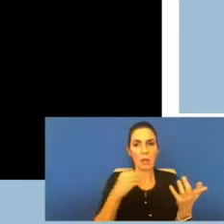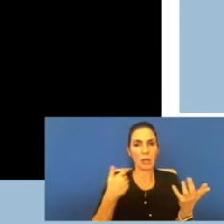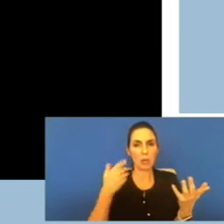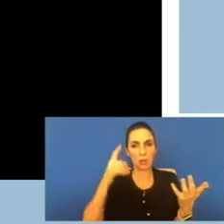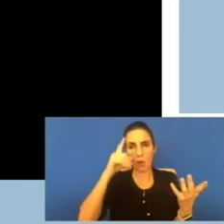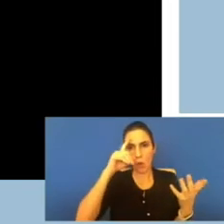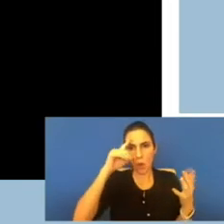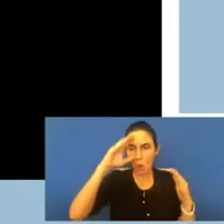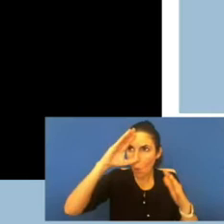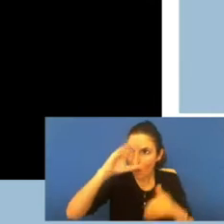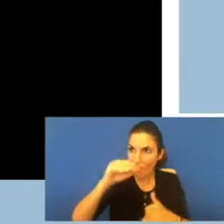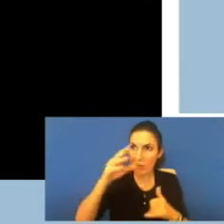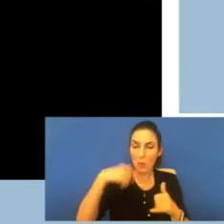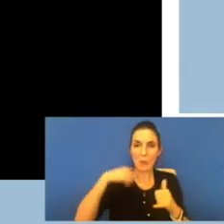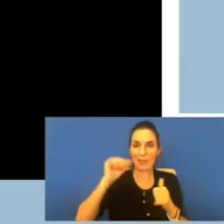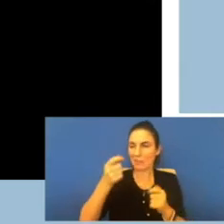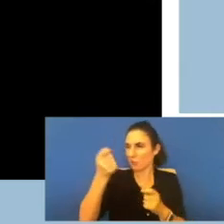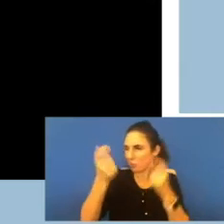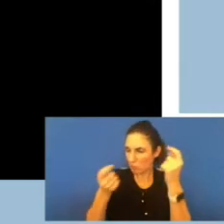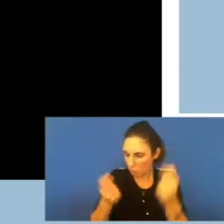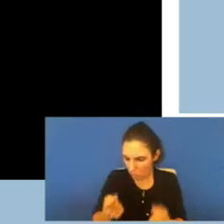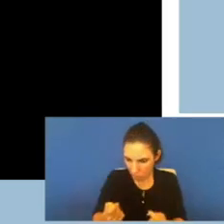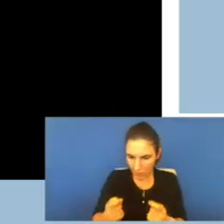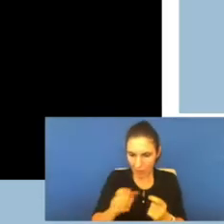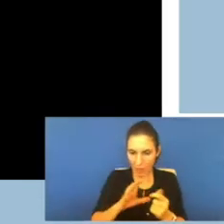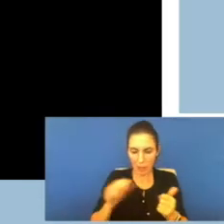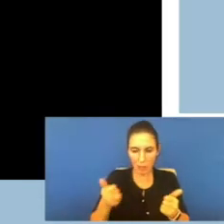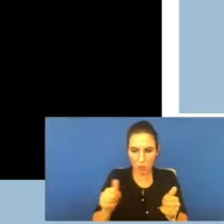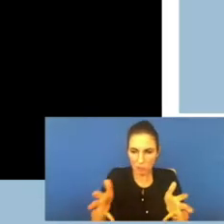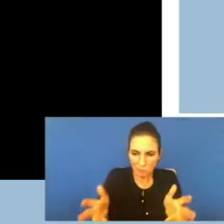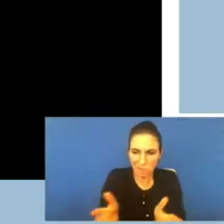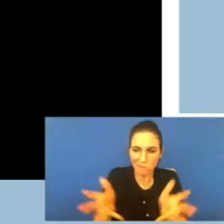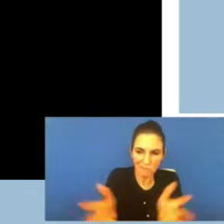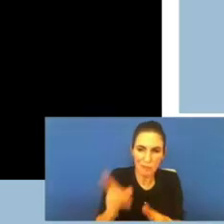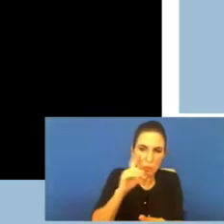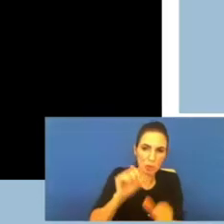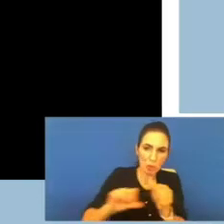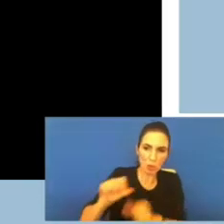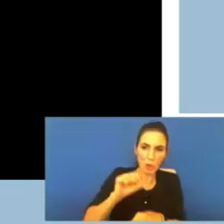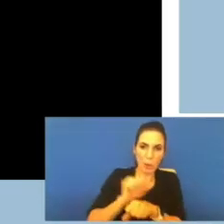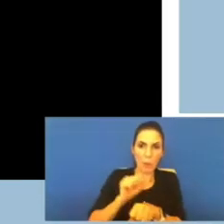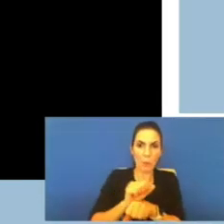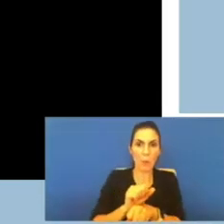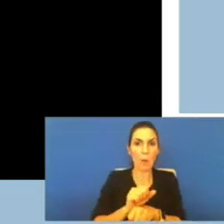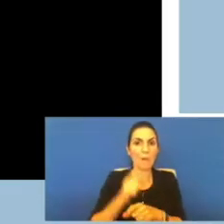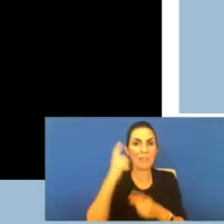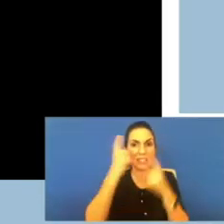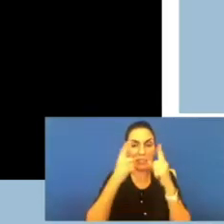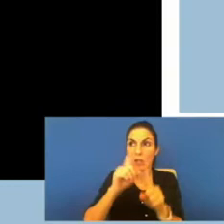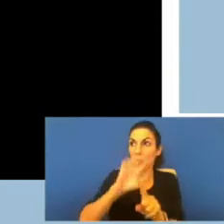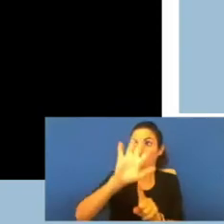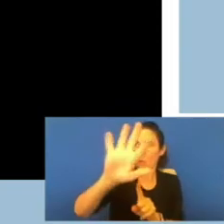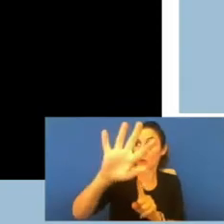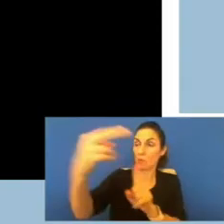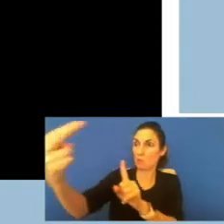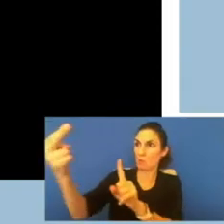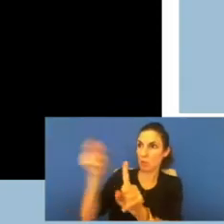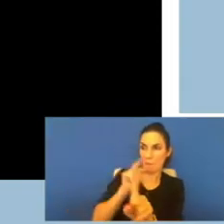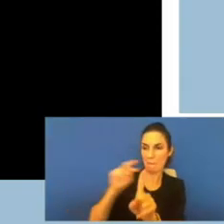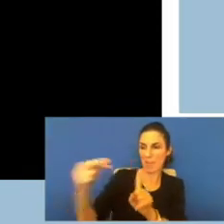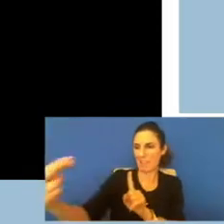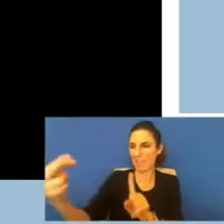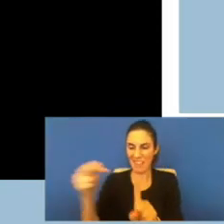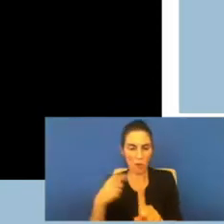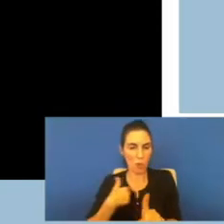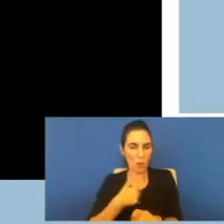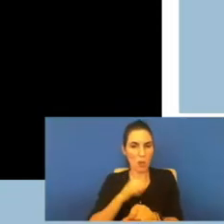illuminate and also push each other's work to consider the different paradigms and perspectives and experiences that we're working from. So